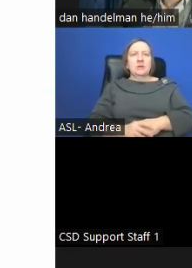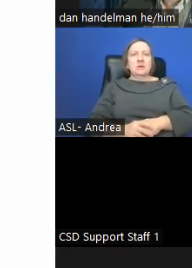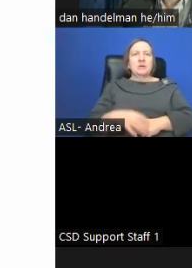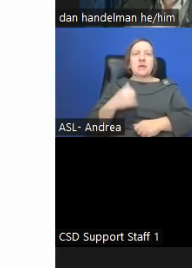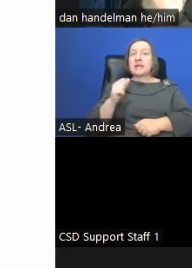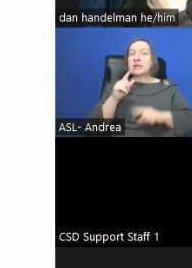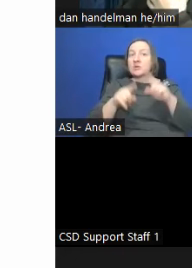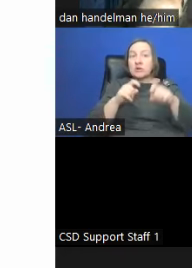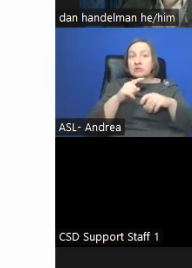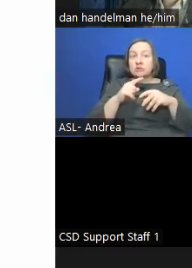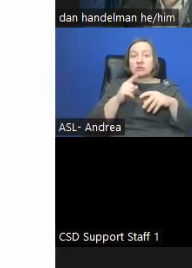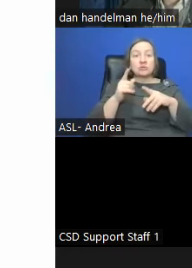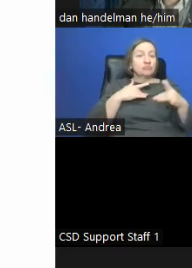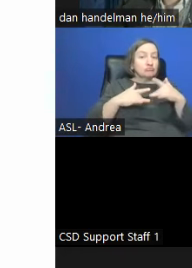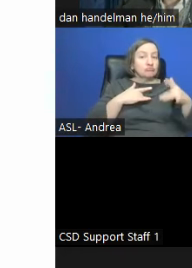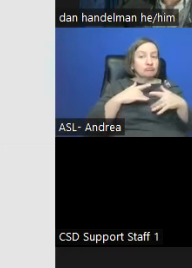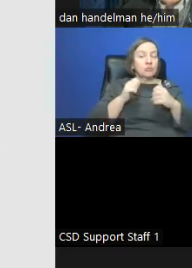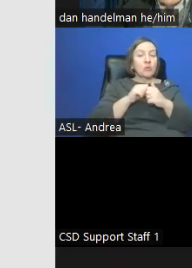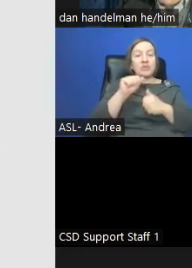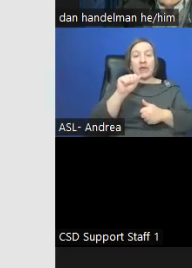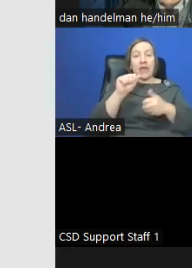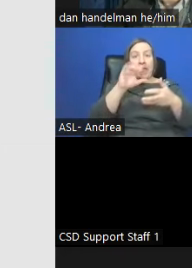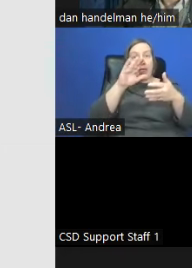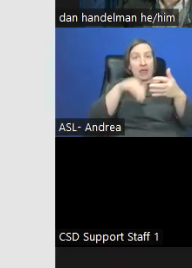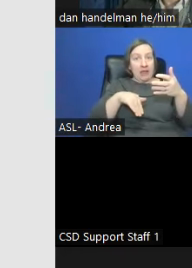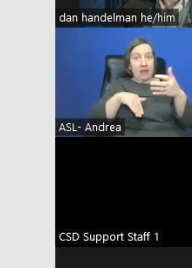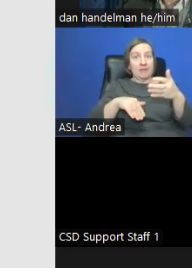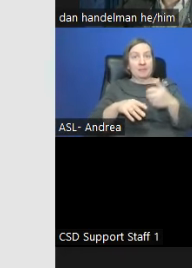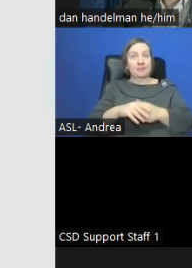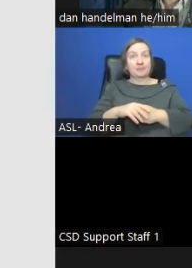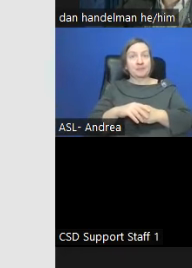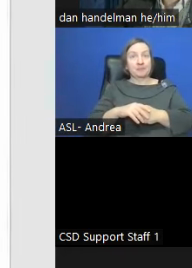any questions or concerns with the A section?